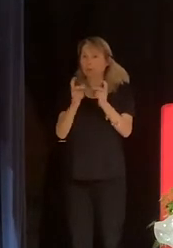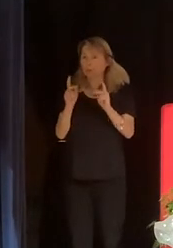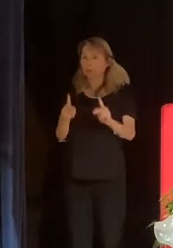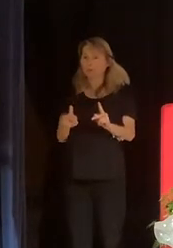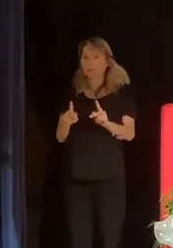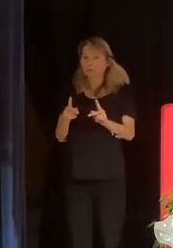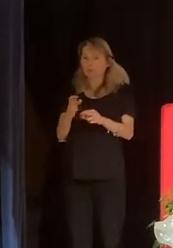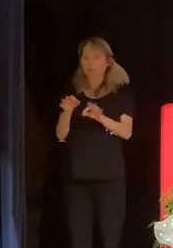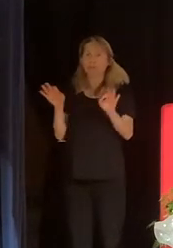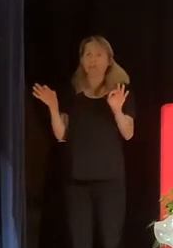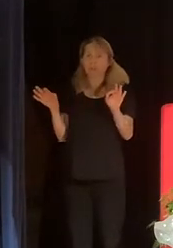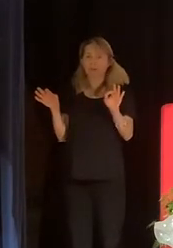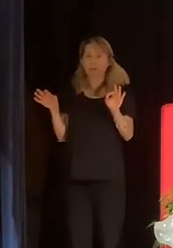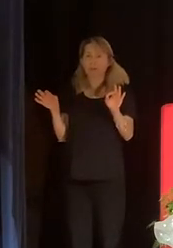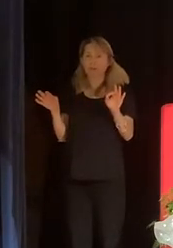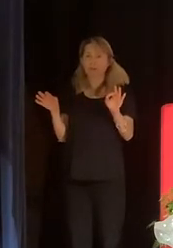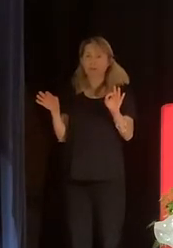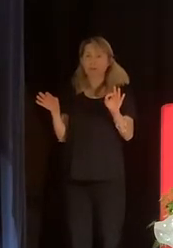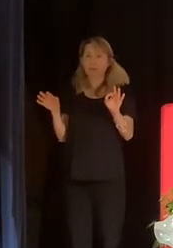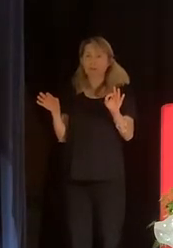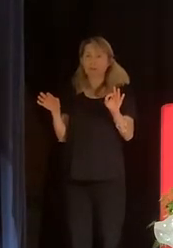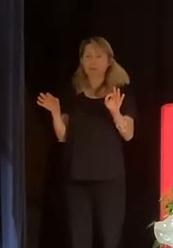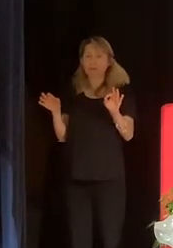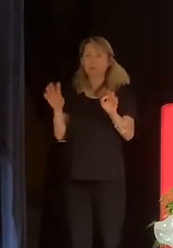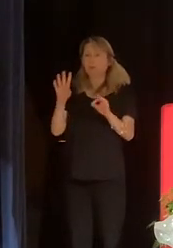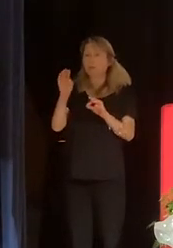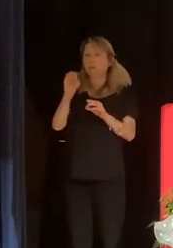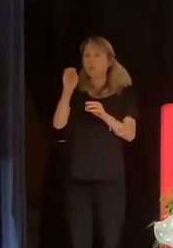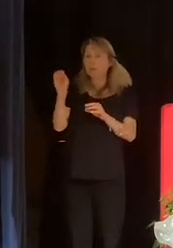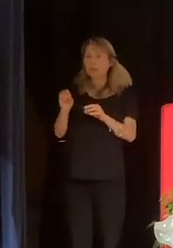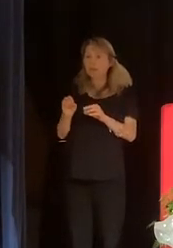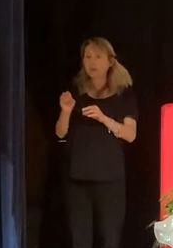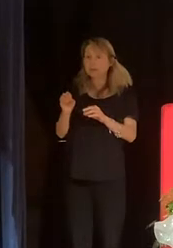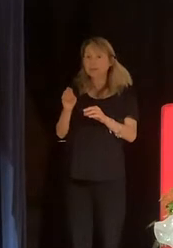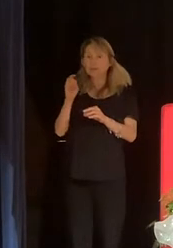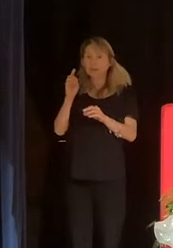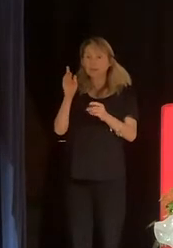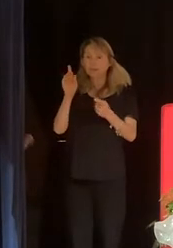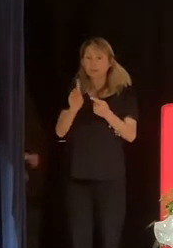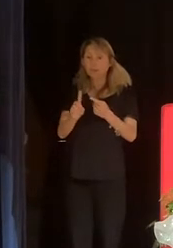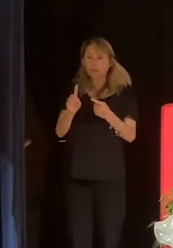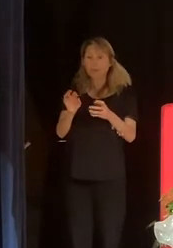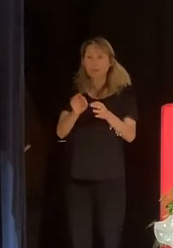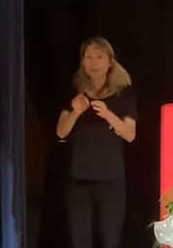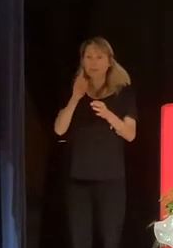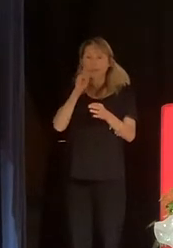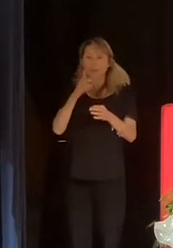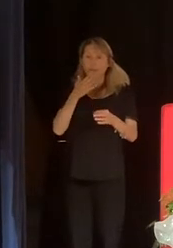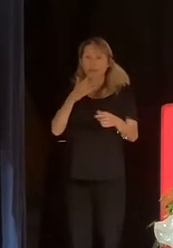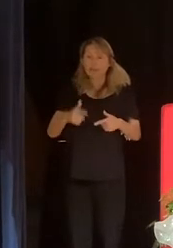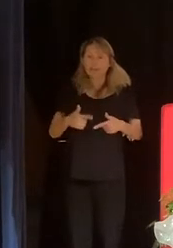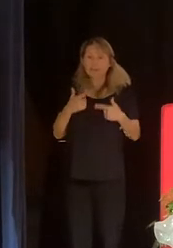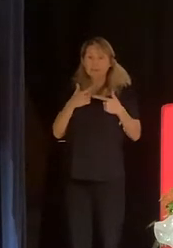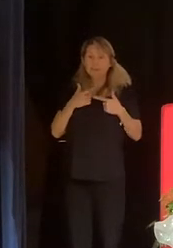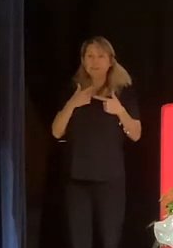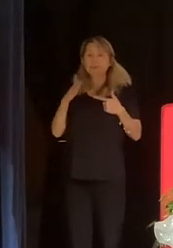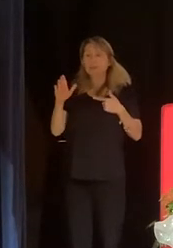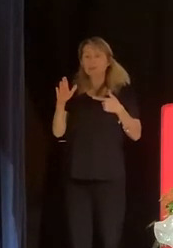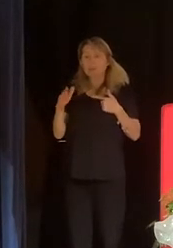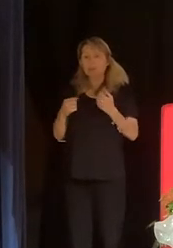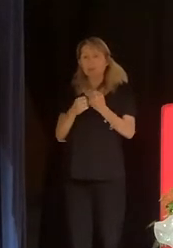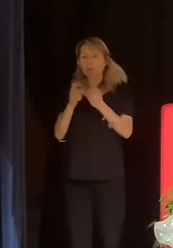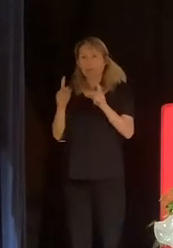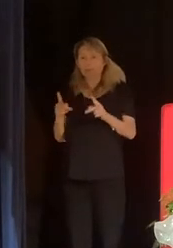charge. Make use of the 40% discount to Good Life. where your support person will also gain